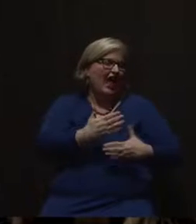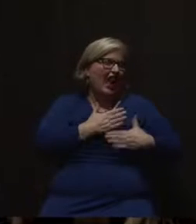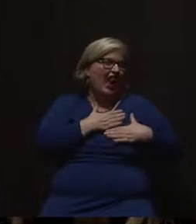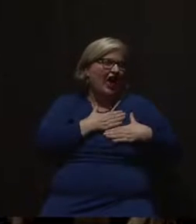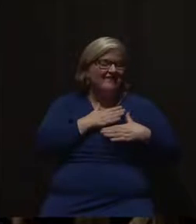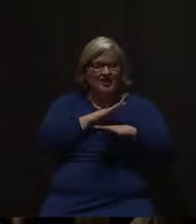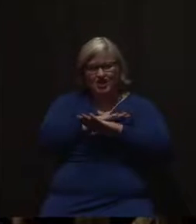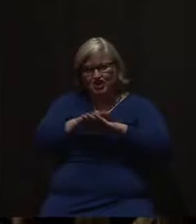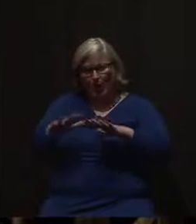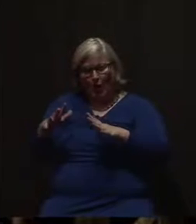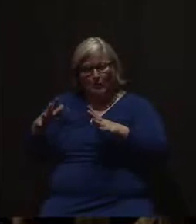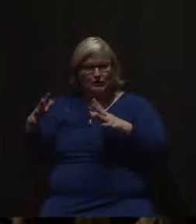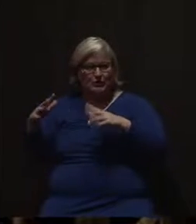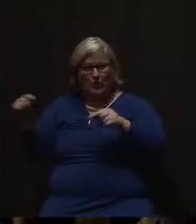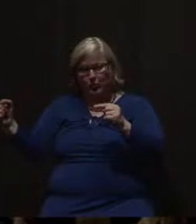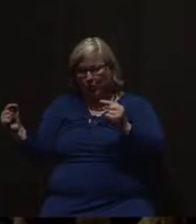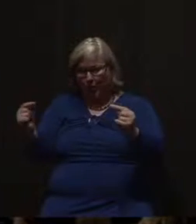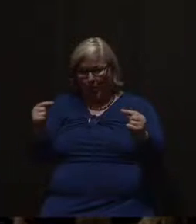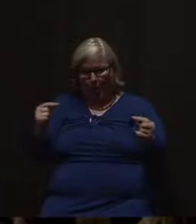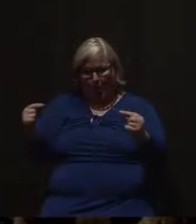seen as